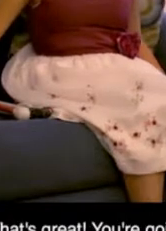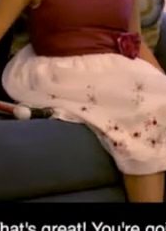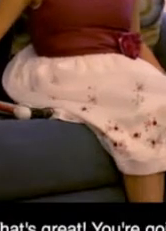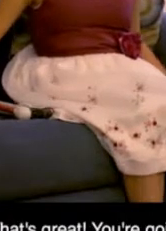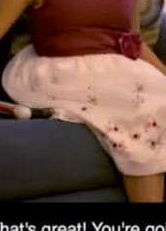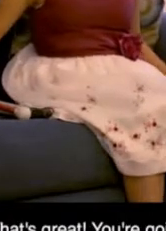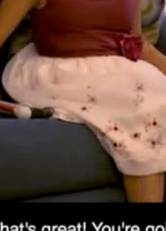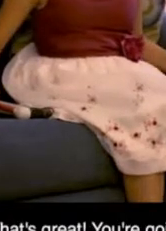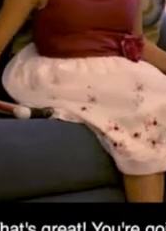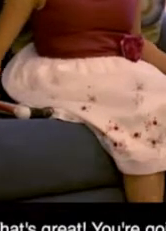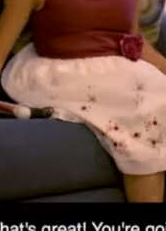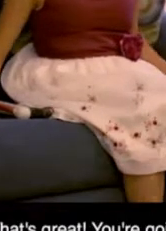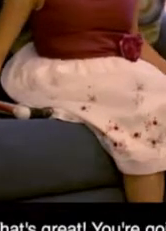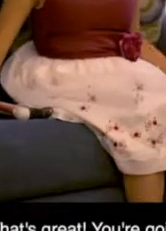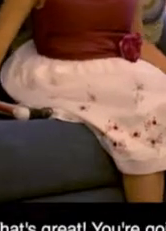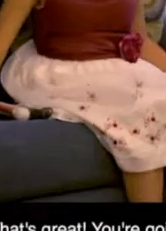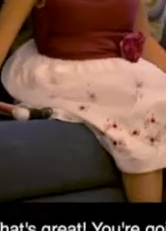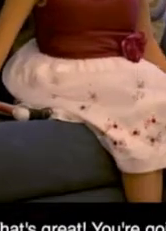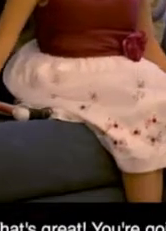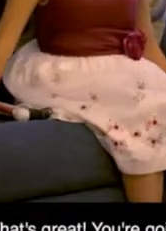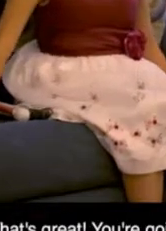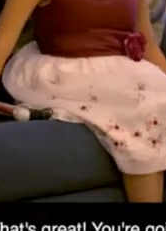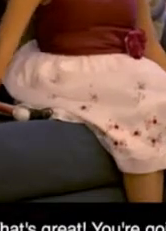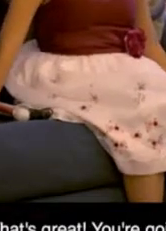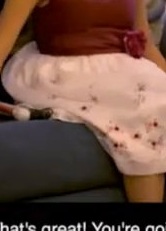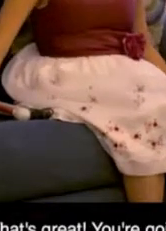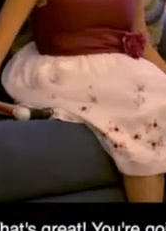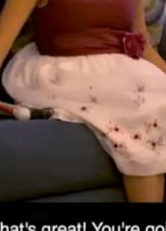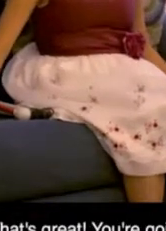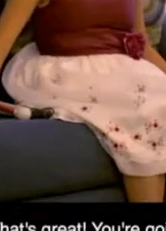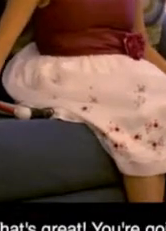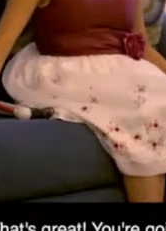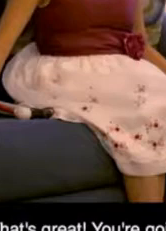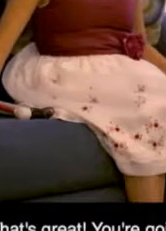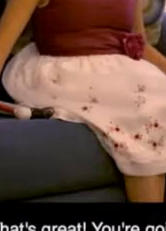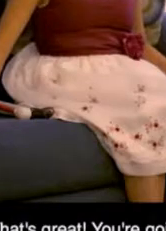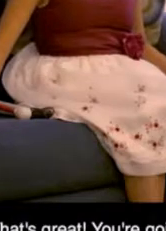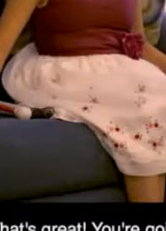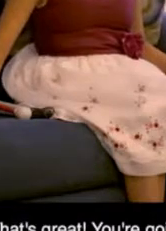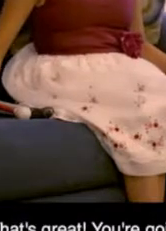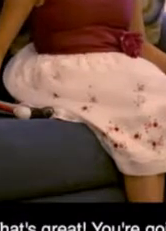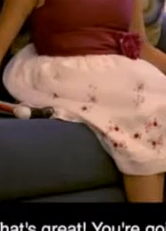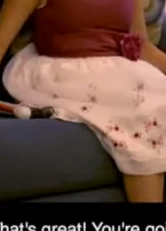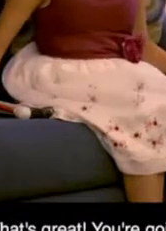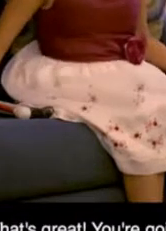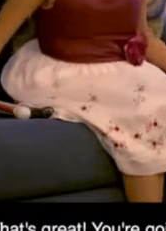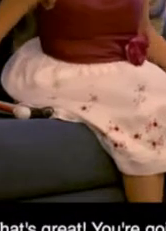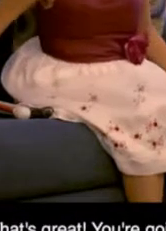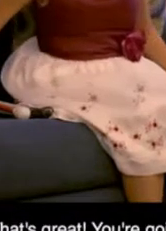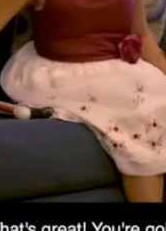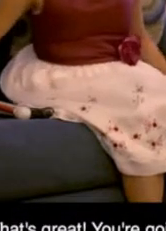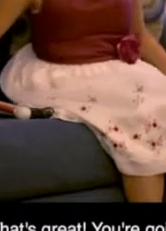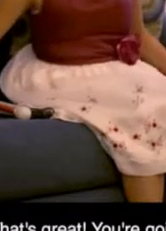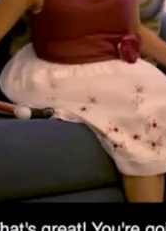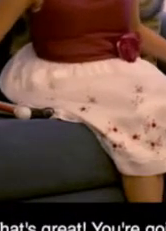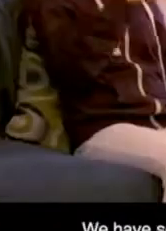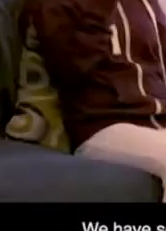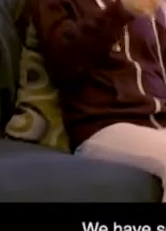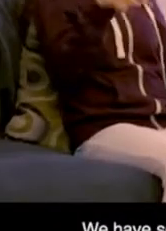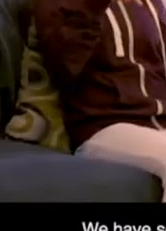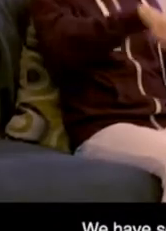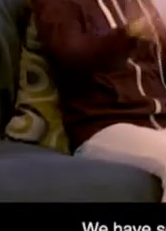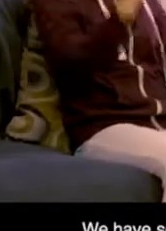That's great. You're going to have to put our assistive technology teacher out of a job, right?